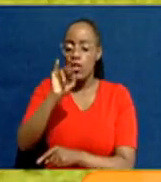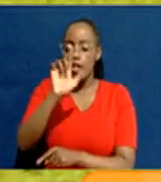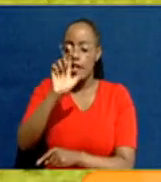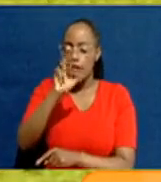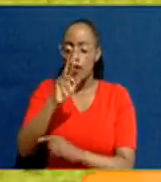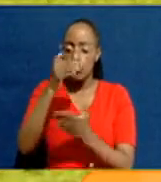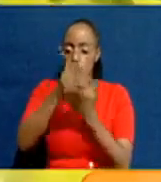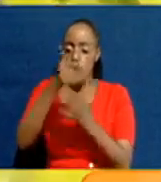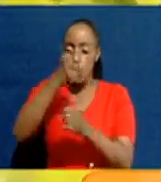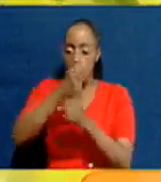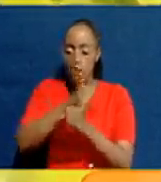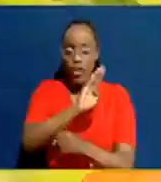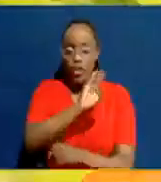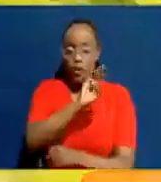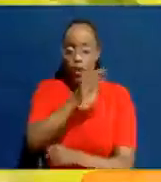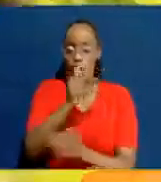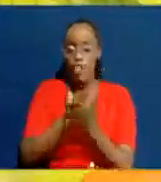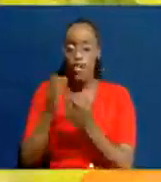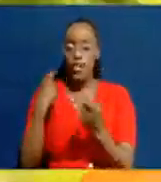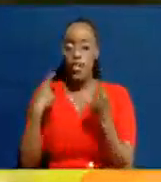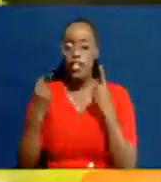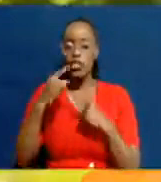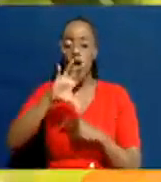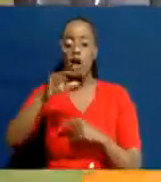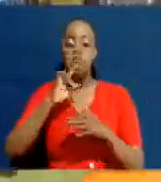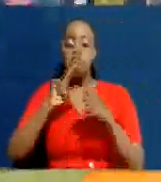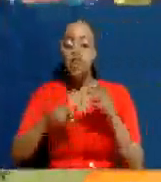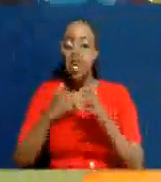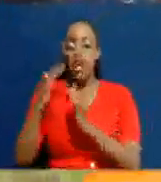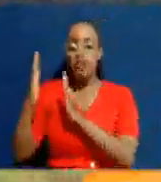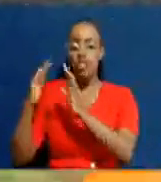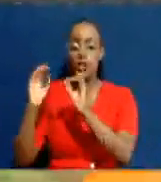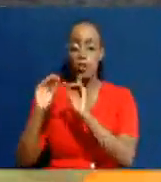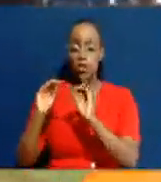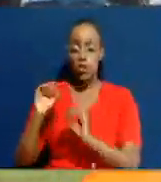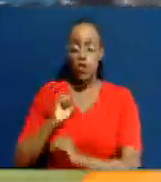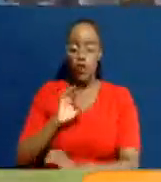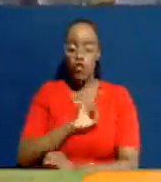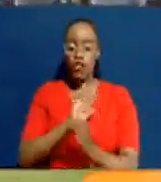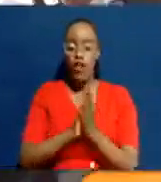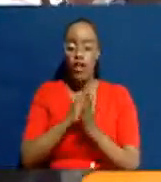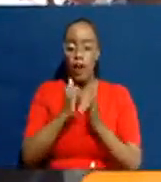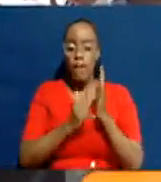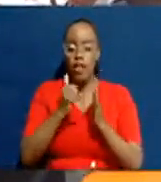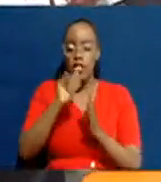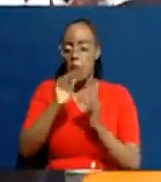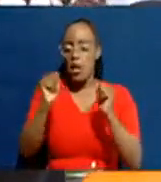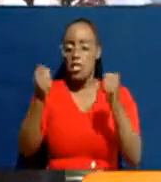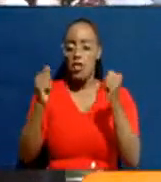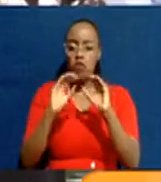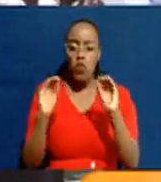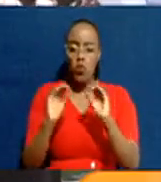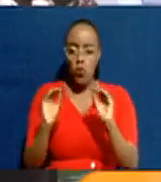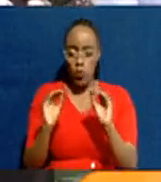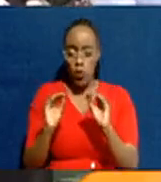its operations in Bomet and Kericho counties, citing a lack of security for their staff and machinery.